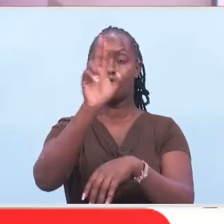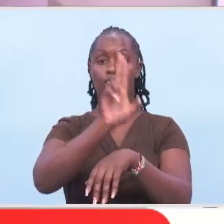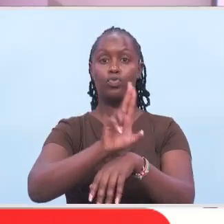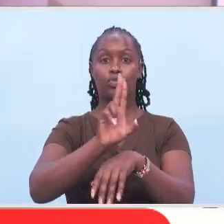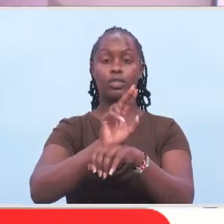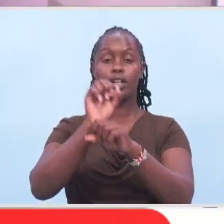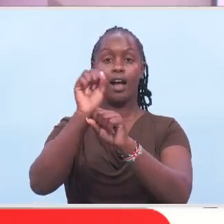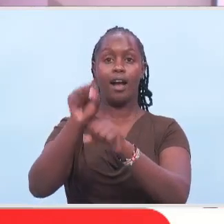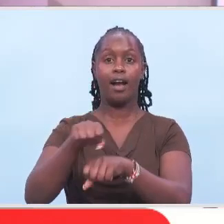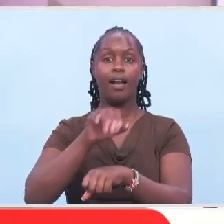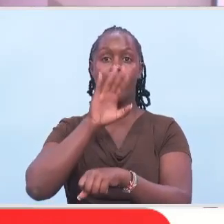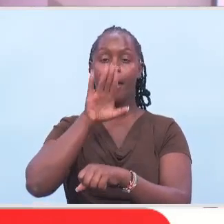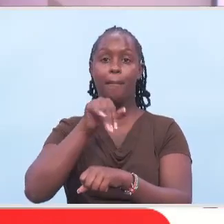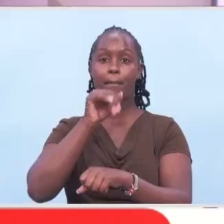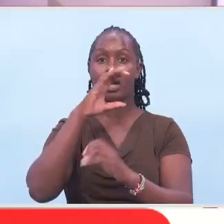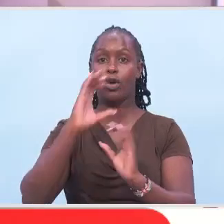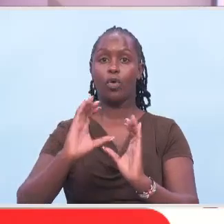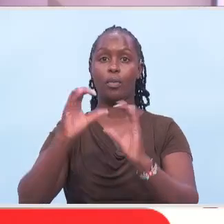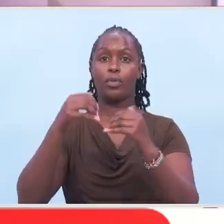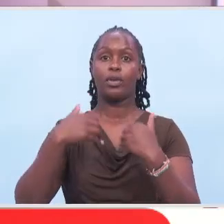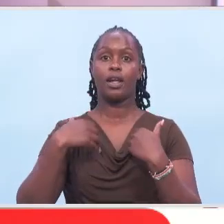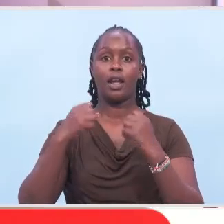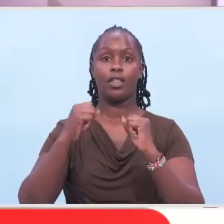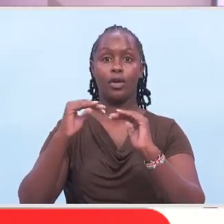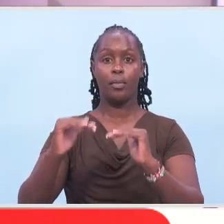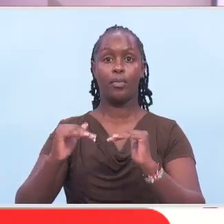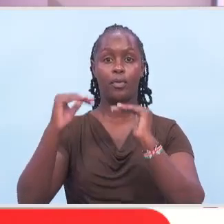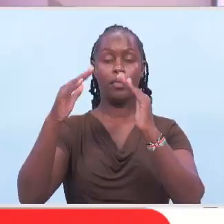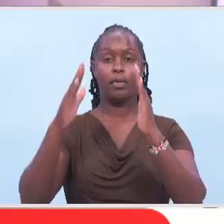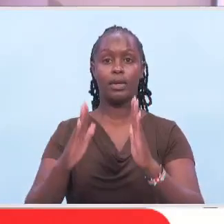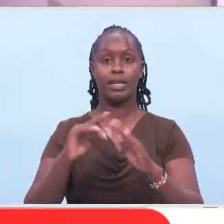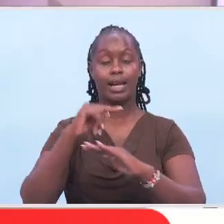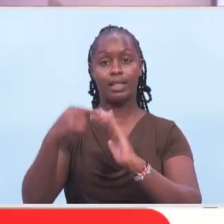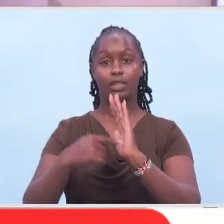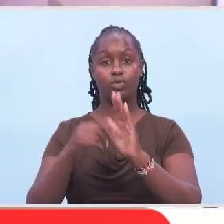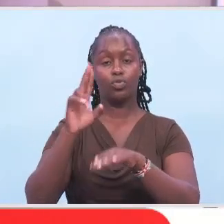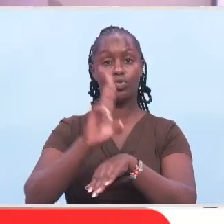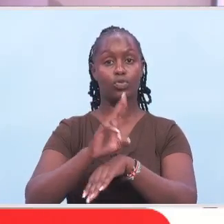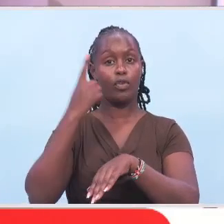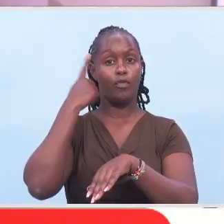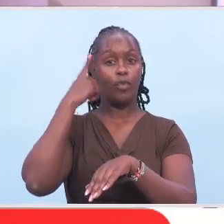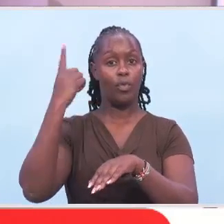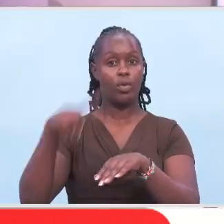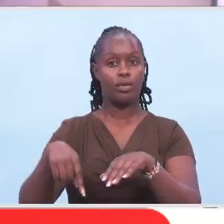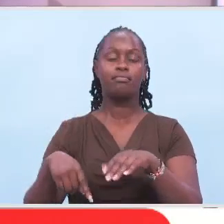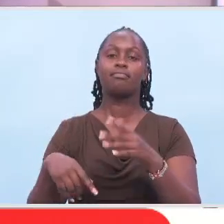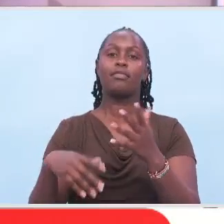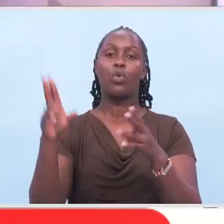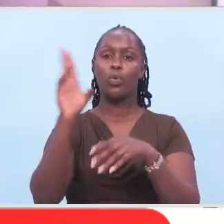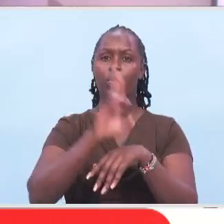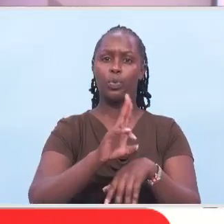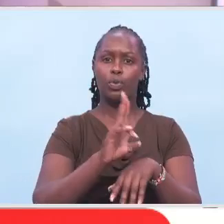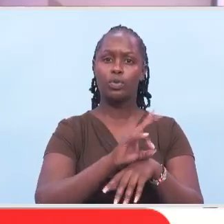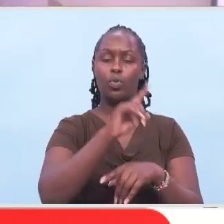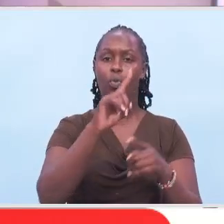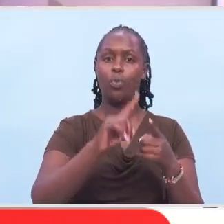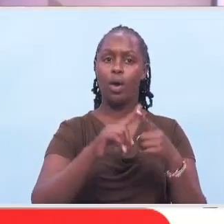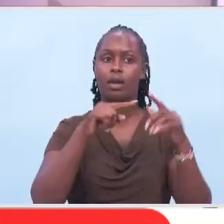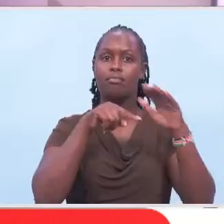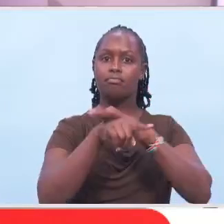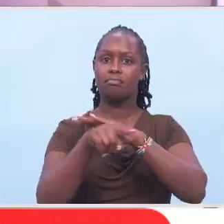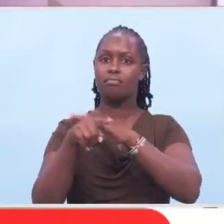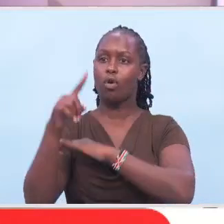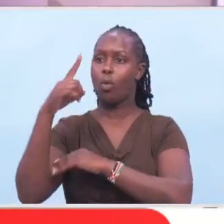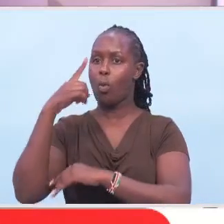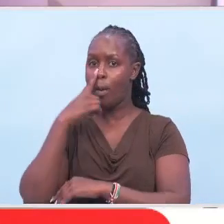kits will be essential tools for household screening by the community health service providers, who will be